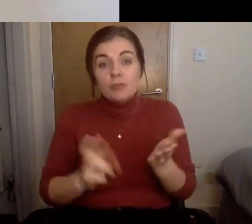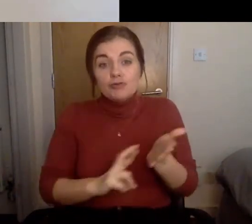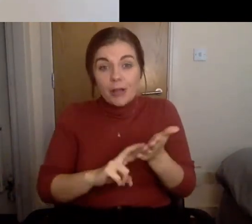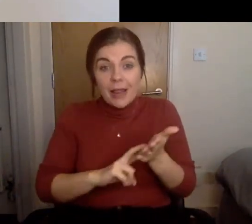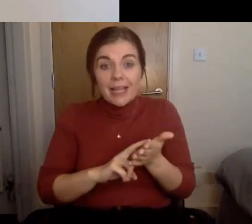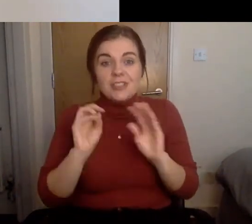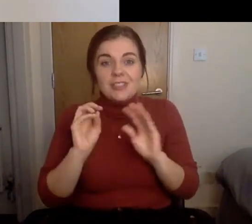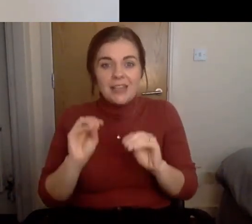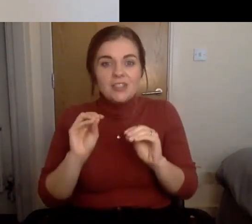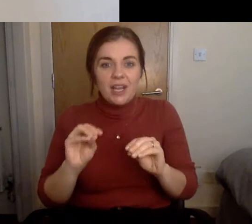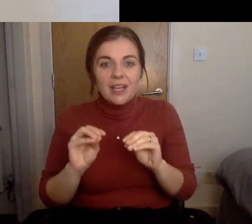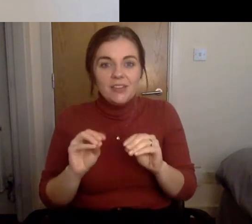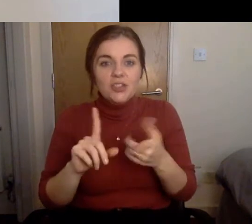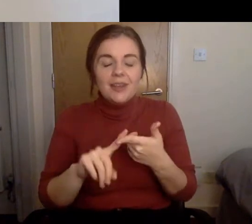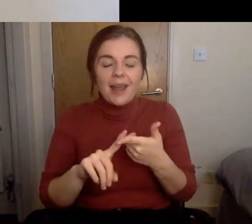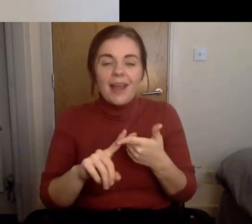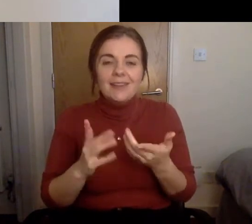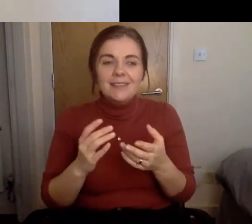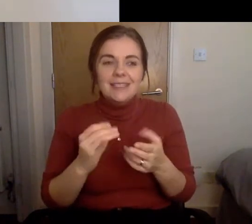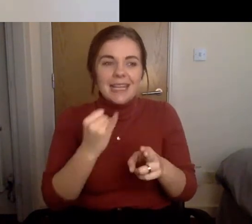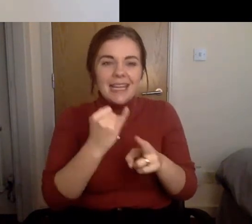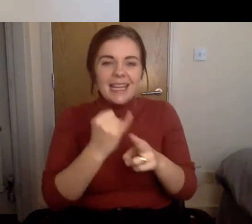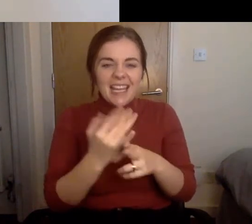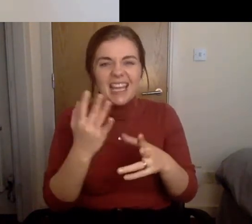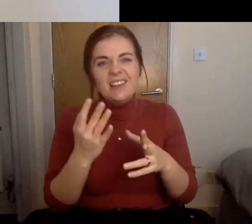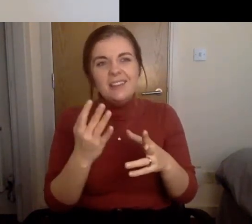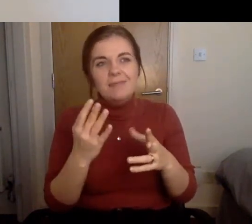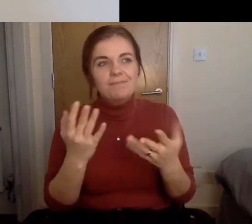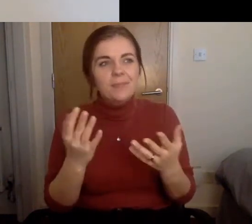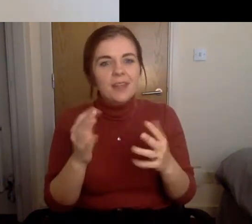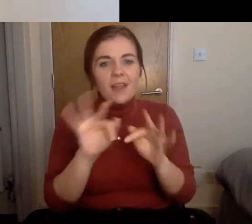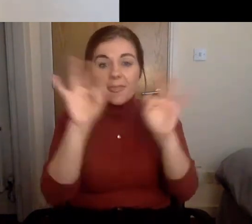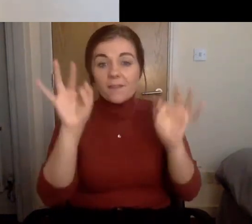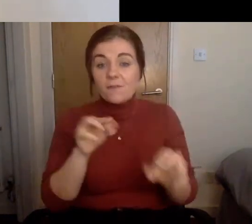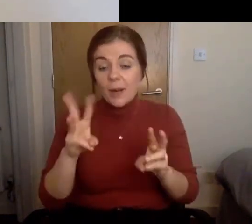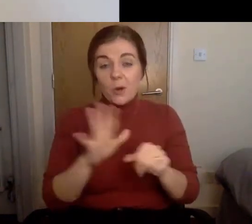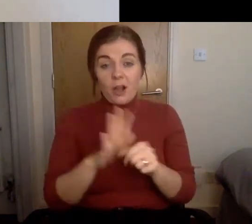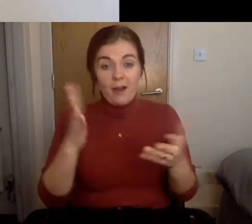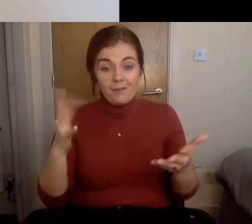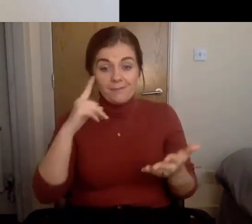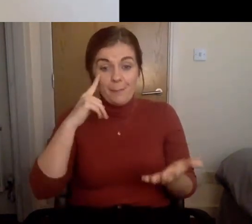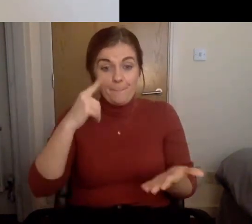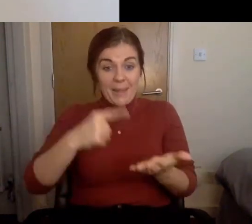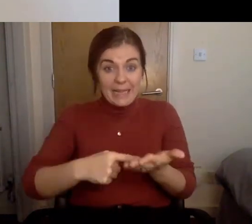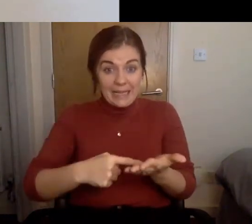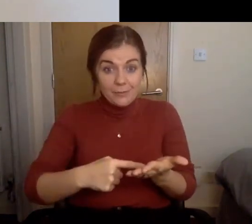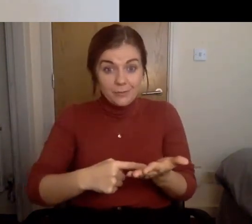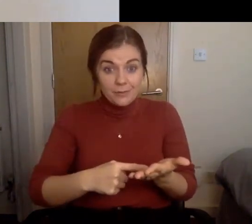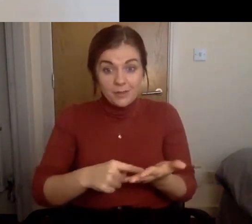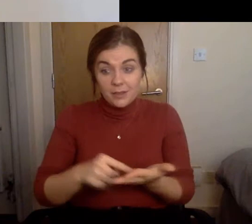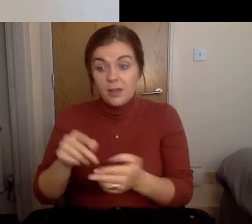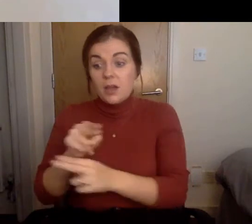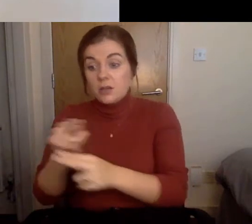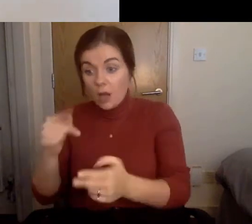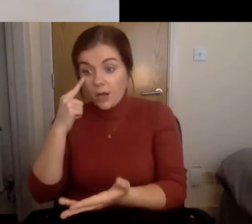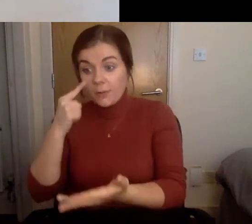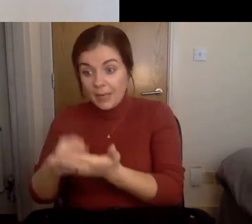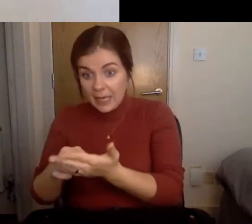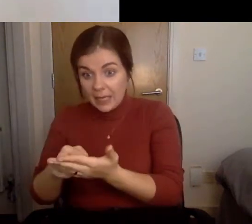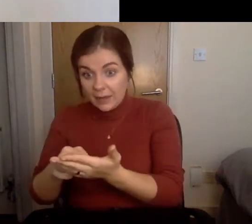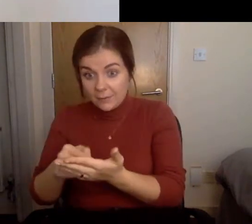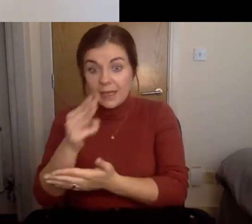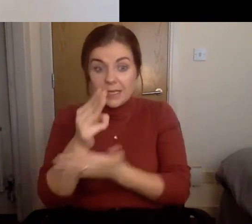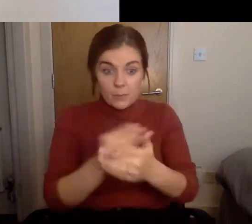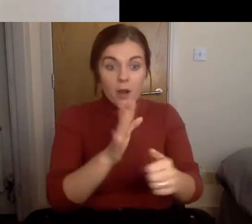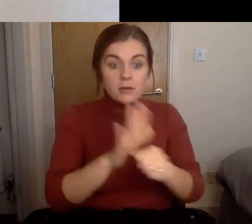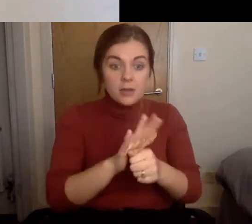religious education and in the framework of belief, that non-belief is part of